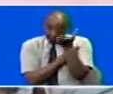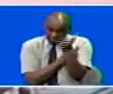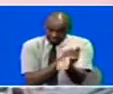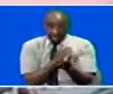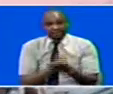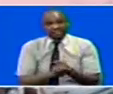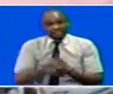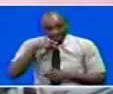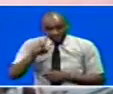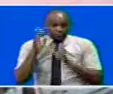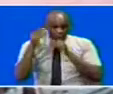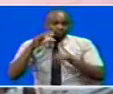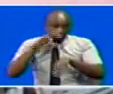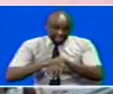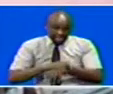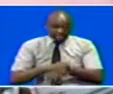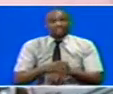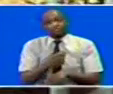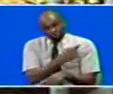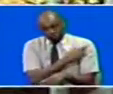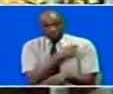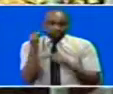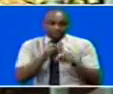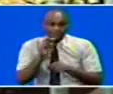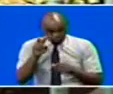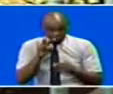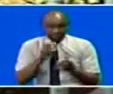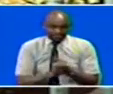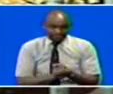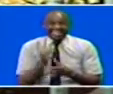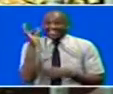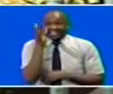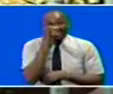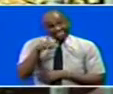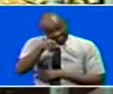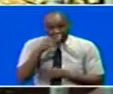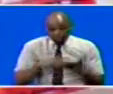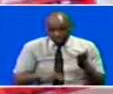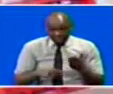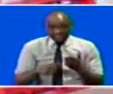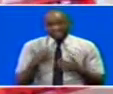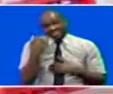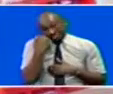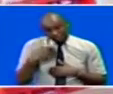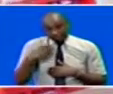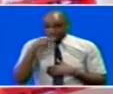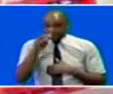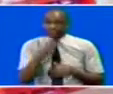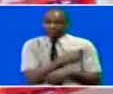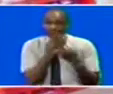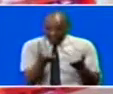nurses are hoping to get attention from doctors. In Nyeri, it is not only patients who are happy to have doctors